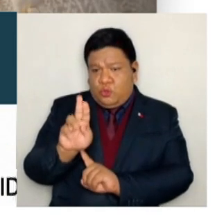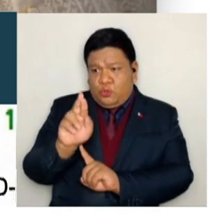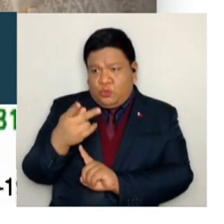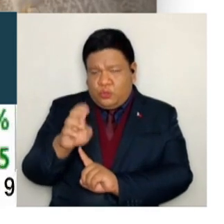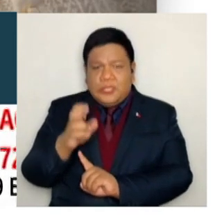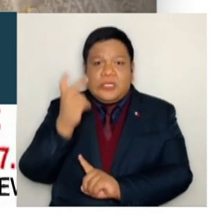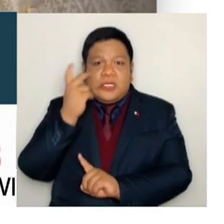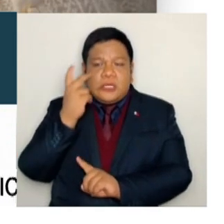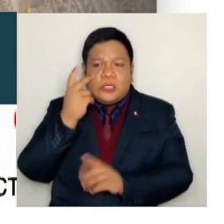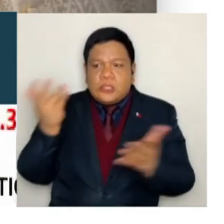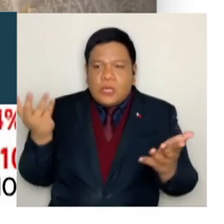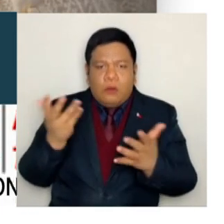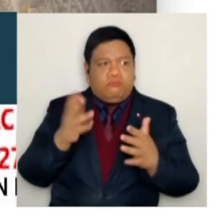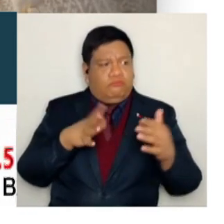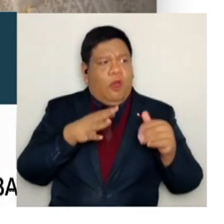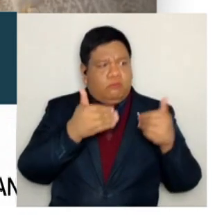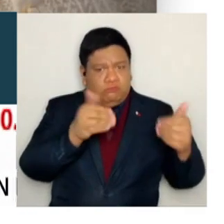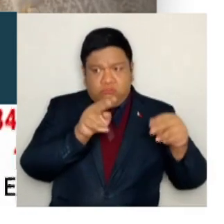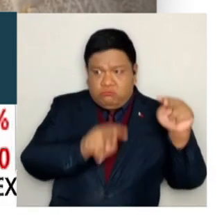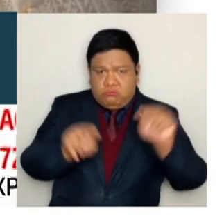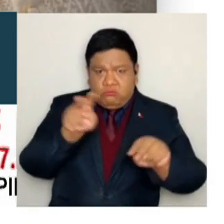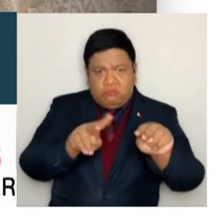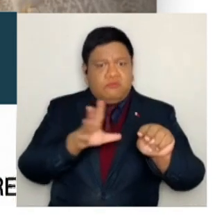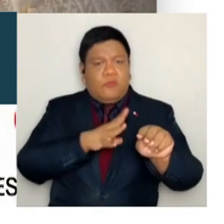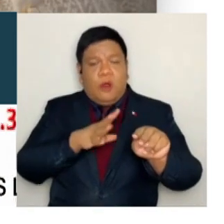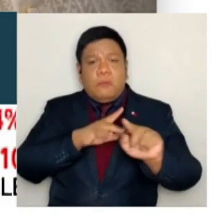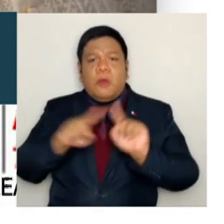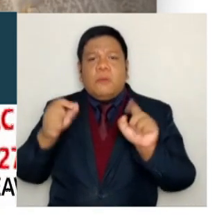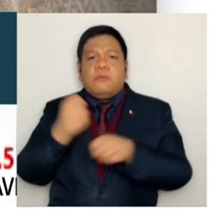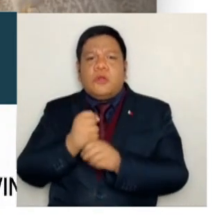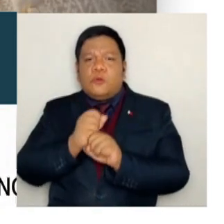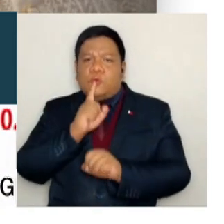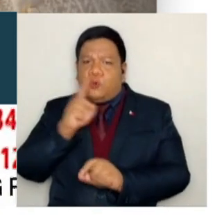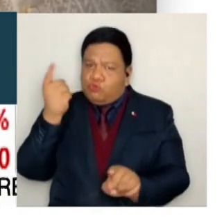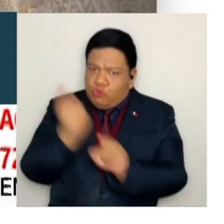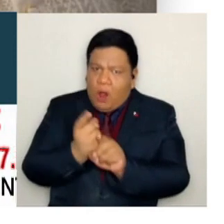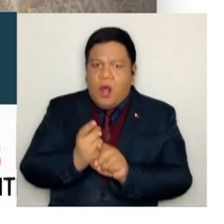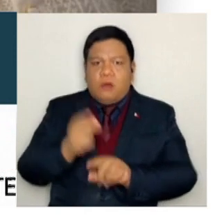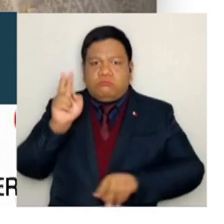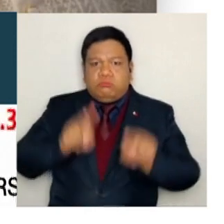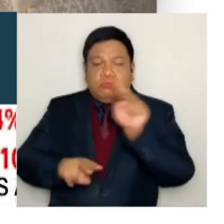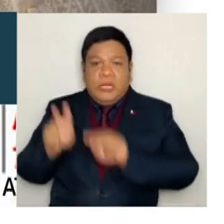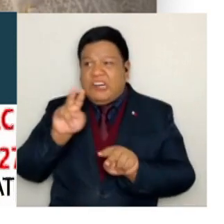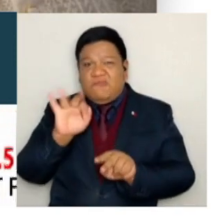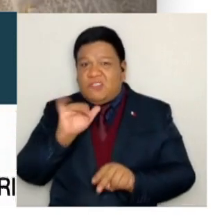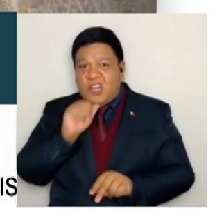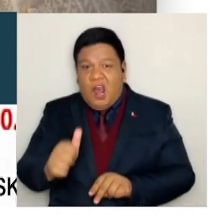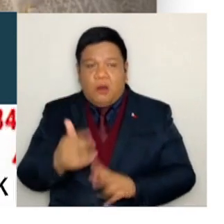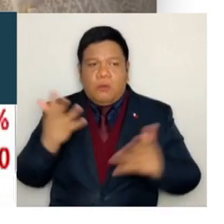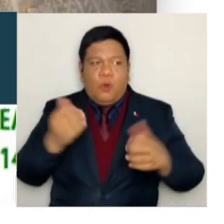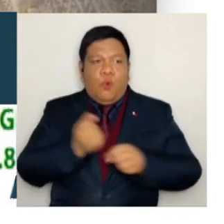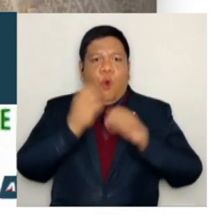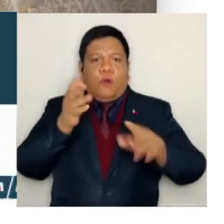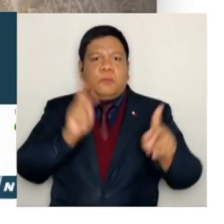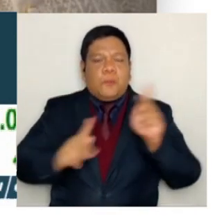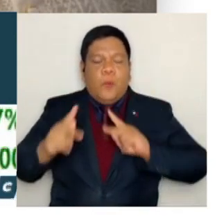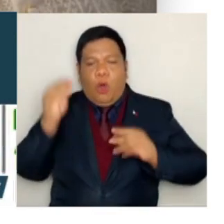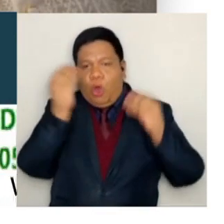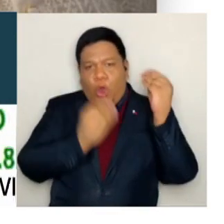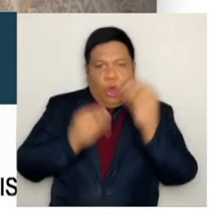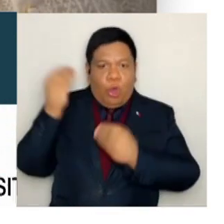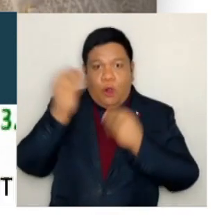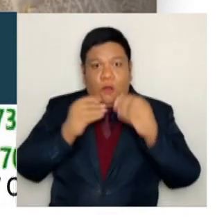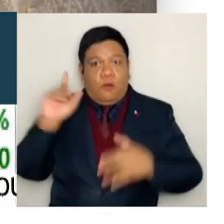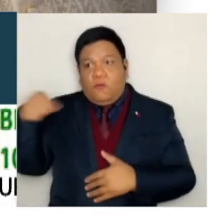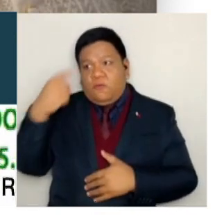your analysis, but please make sure that you're doing the correct analysis, because if you don't, then it just confuses people and government may make